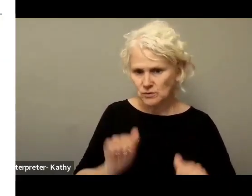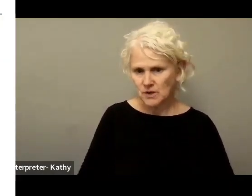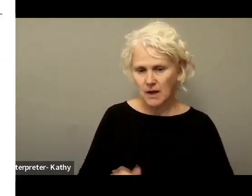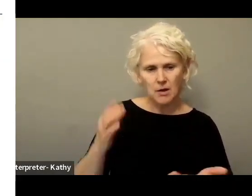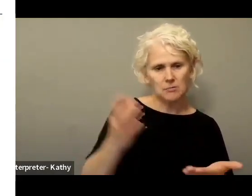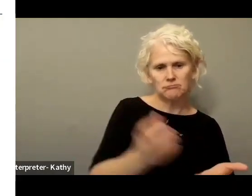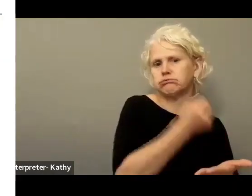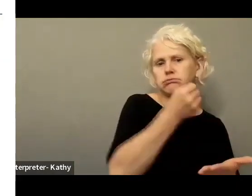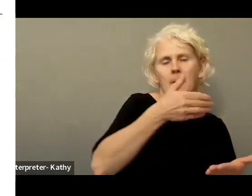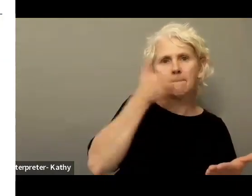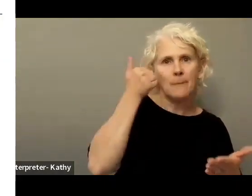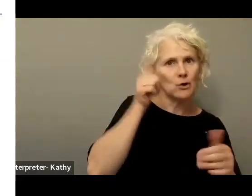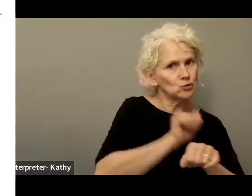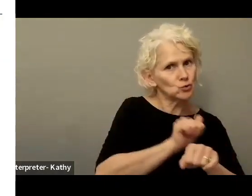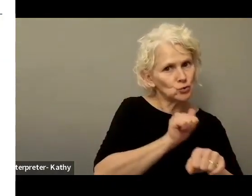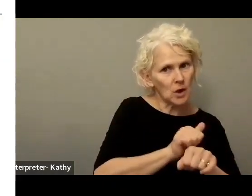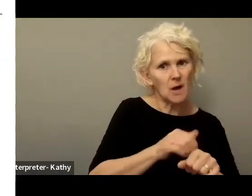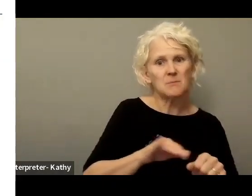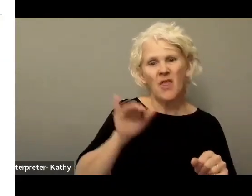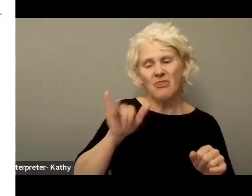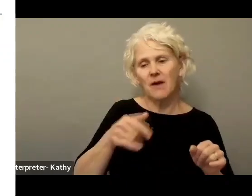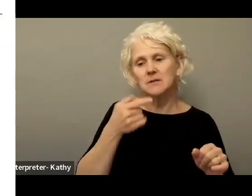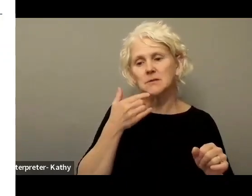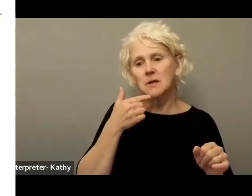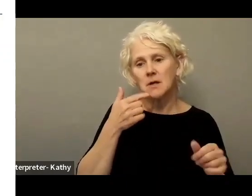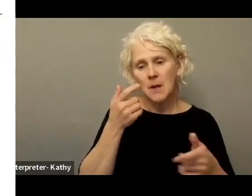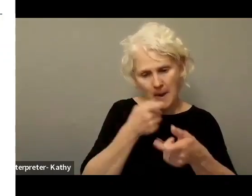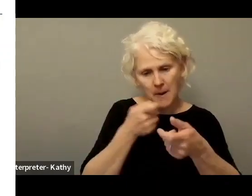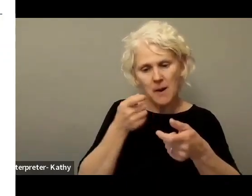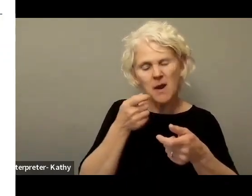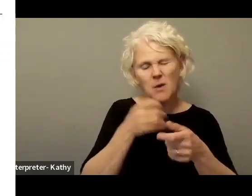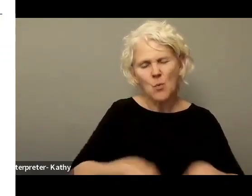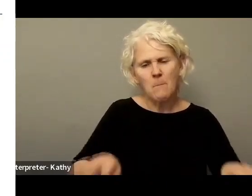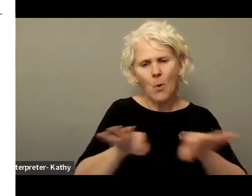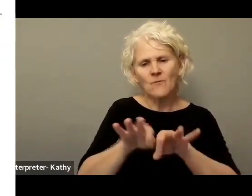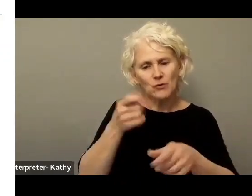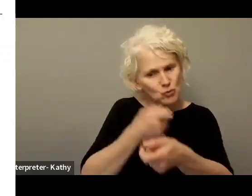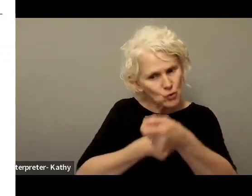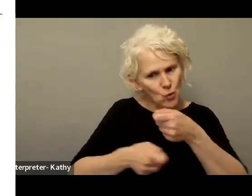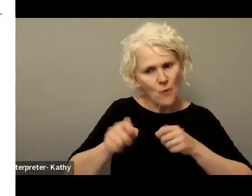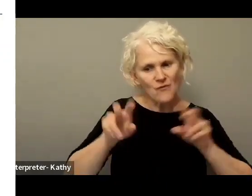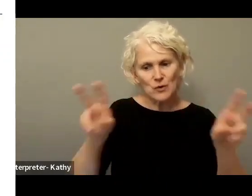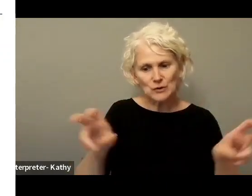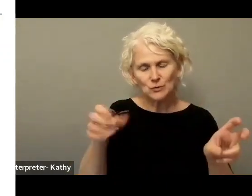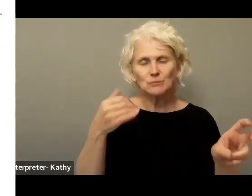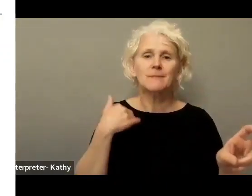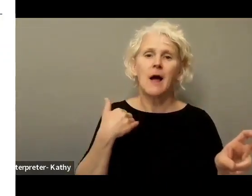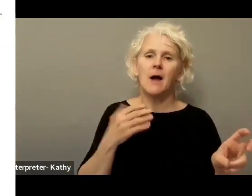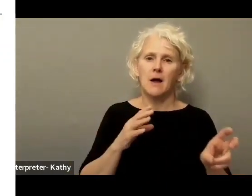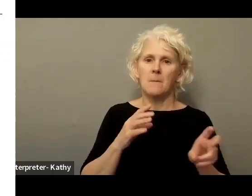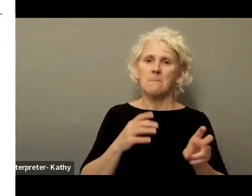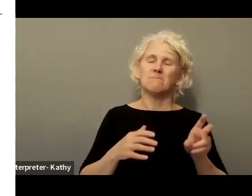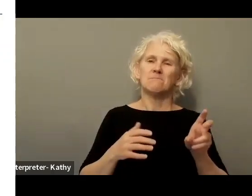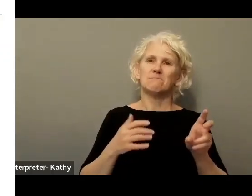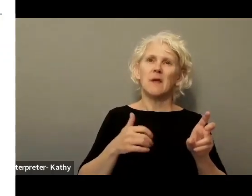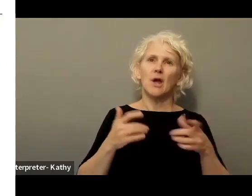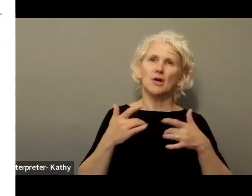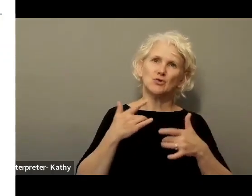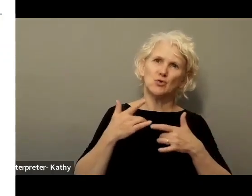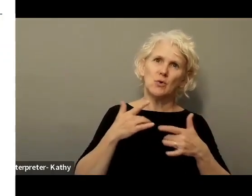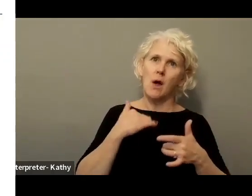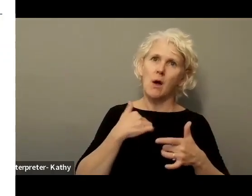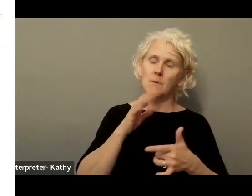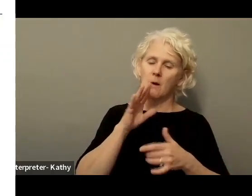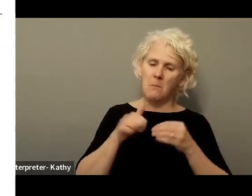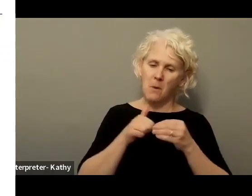them. And this is important on that whole turnover issue. I'm more concerned about the turnover that I talked